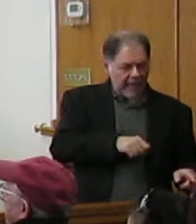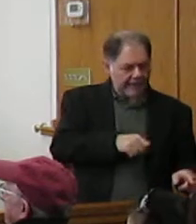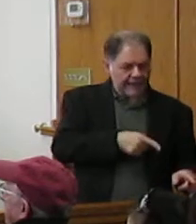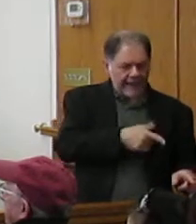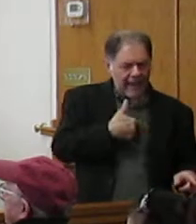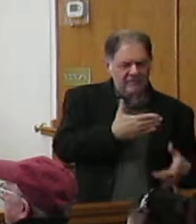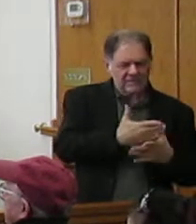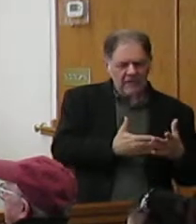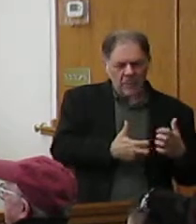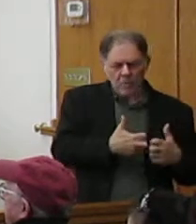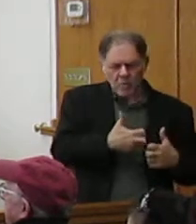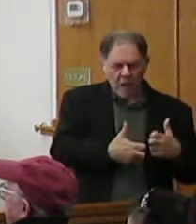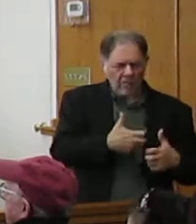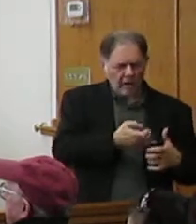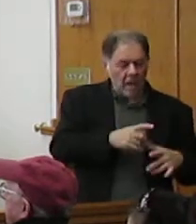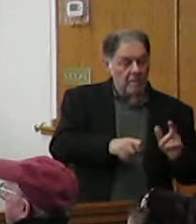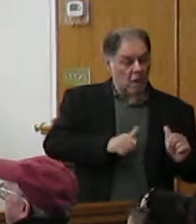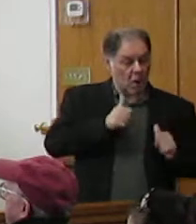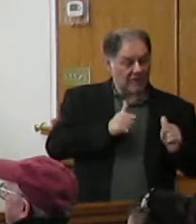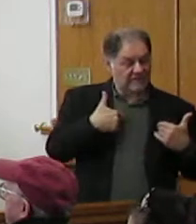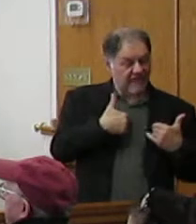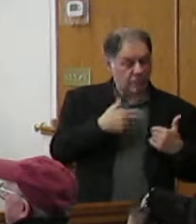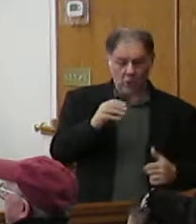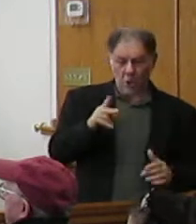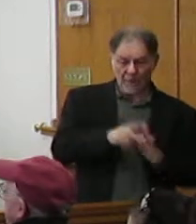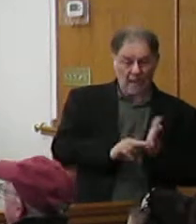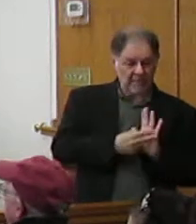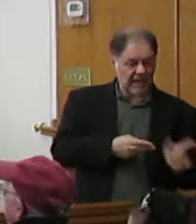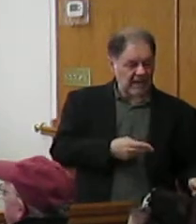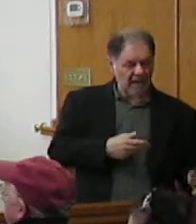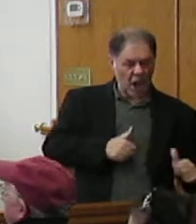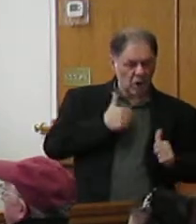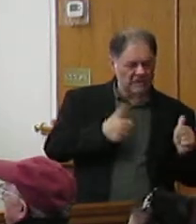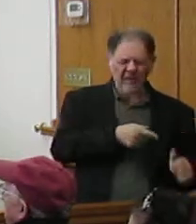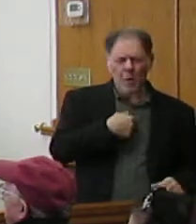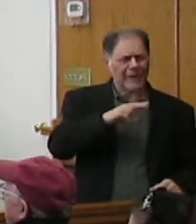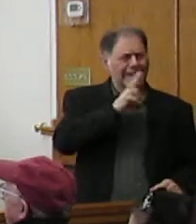have some fright issues that we've worked with. But aggressive animals, no kill does not adopt out